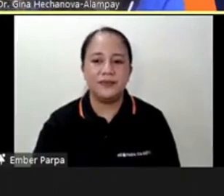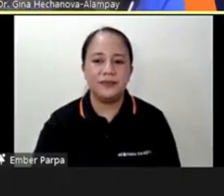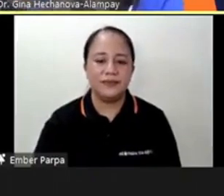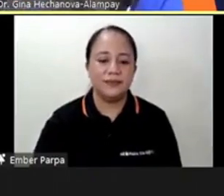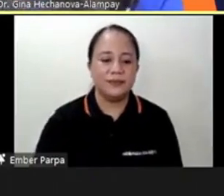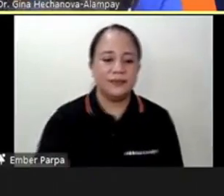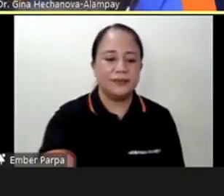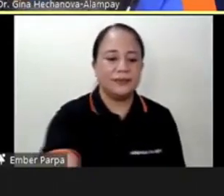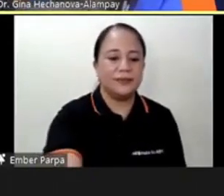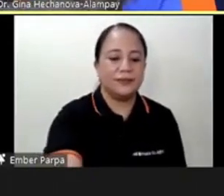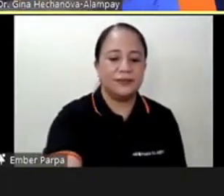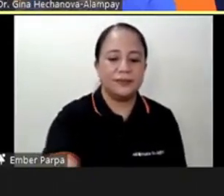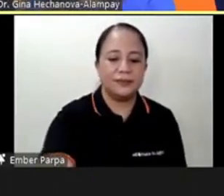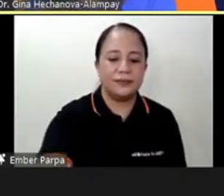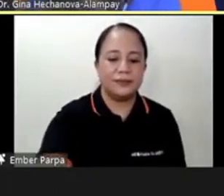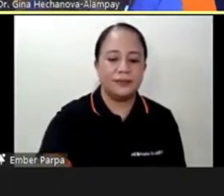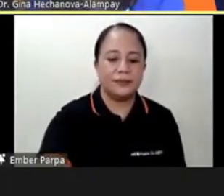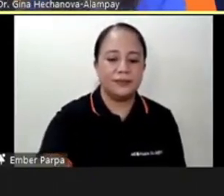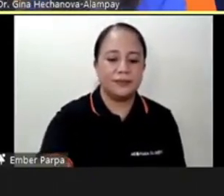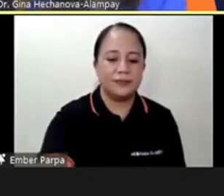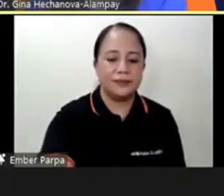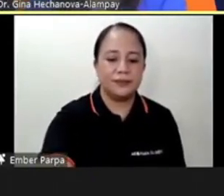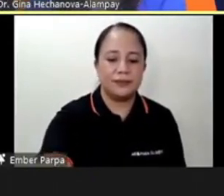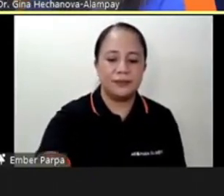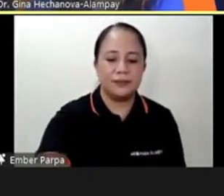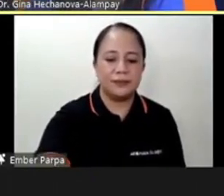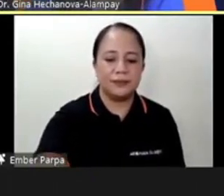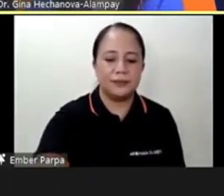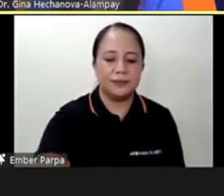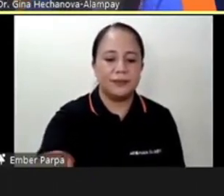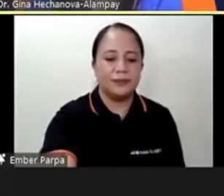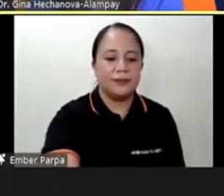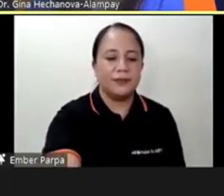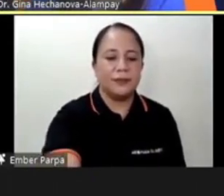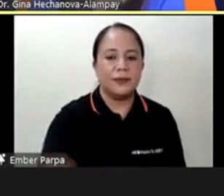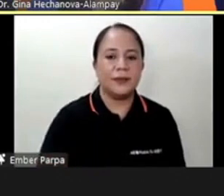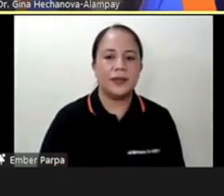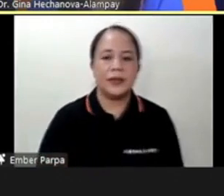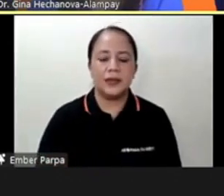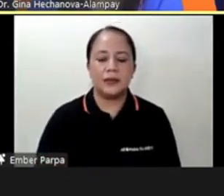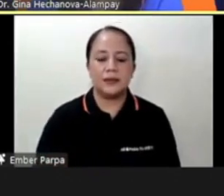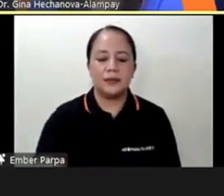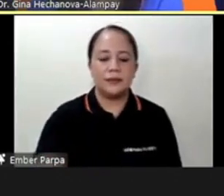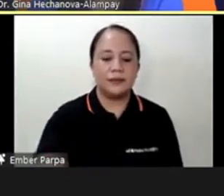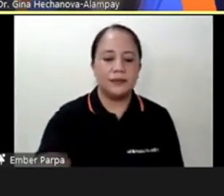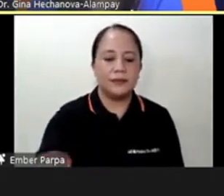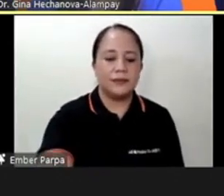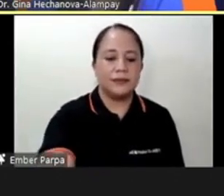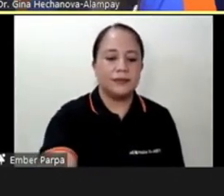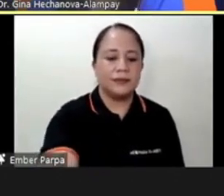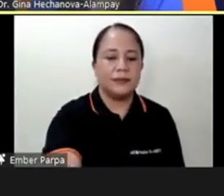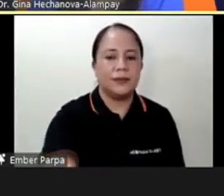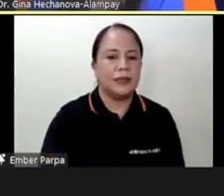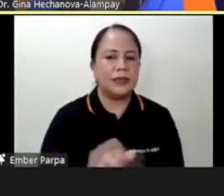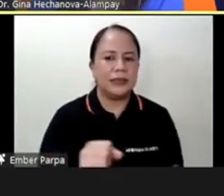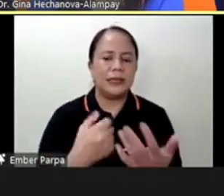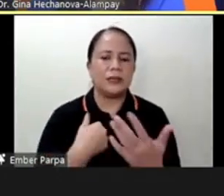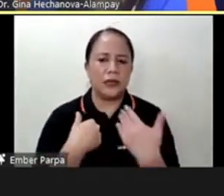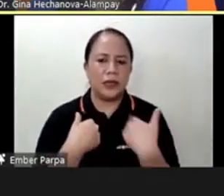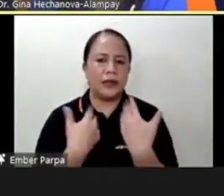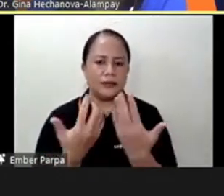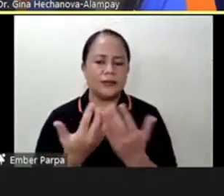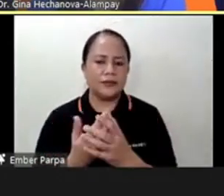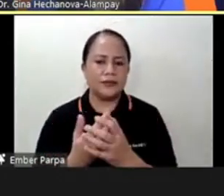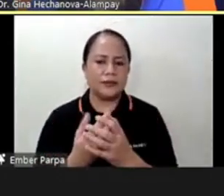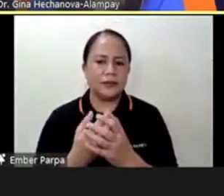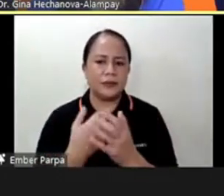me, the message here is that yes, we have our own ways of coping, but there are some ways of coping that